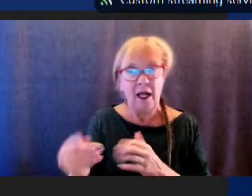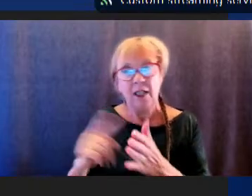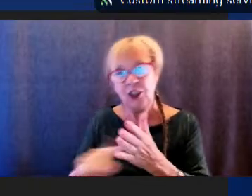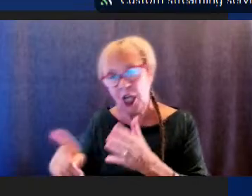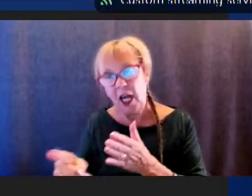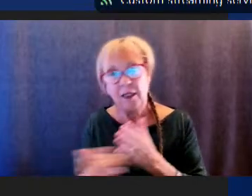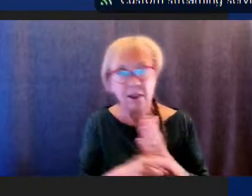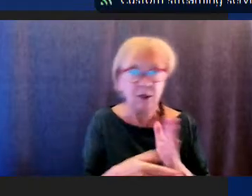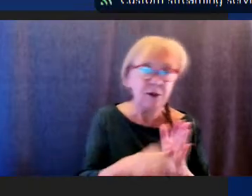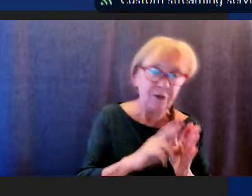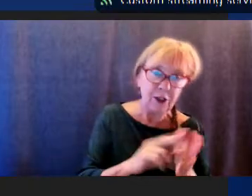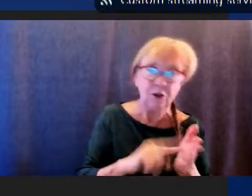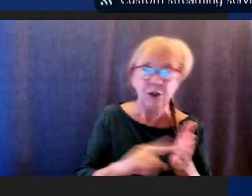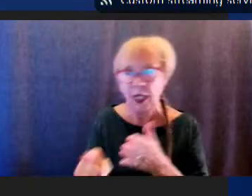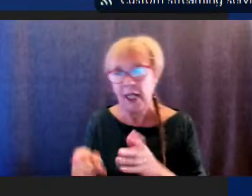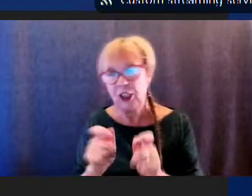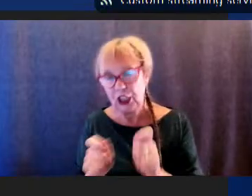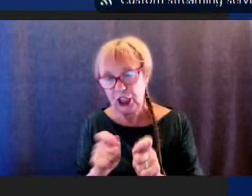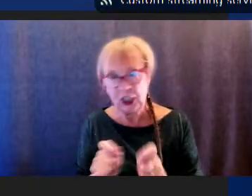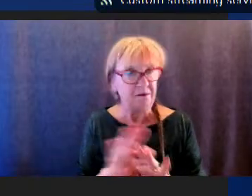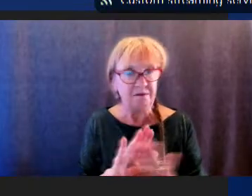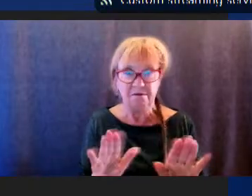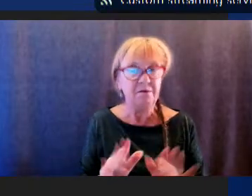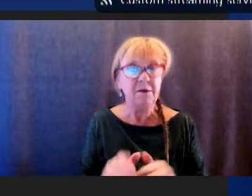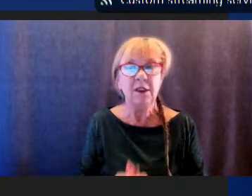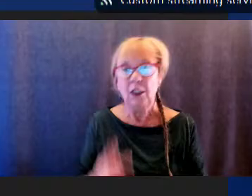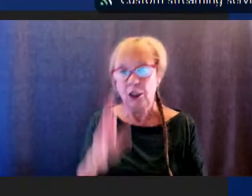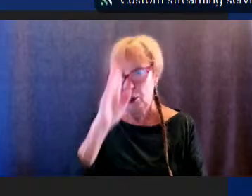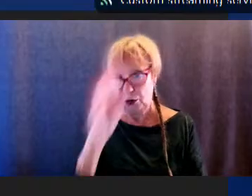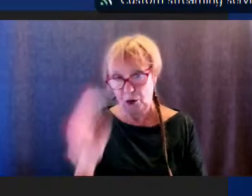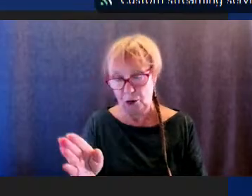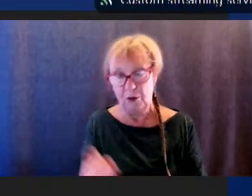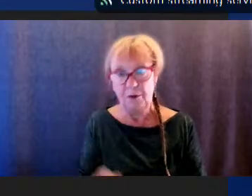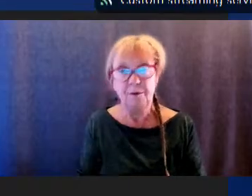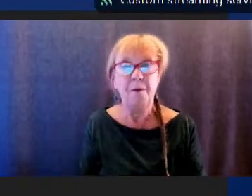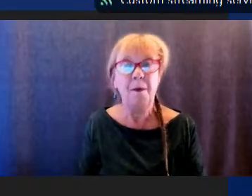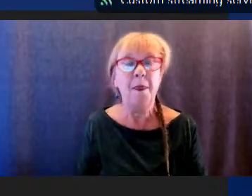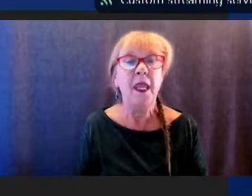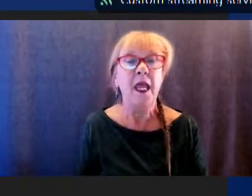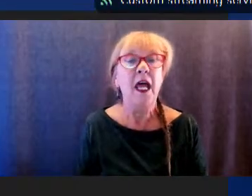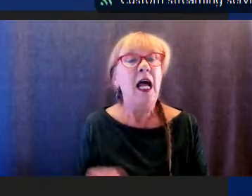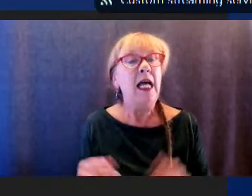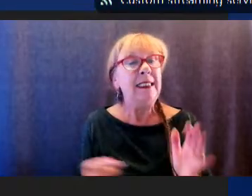a potential rebuilding authority for LA County. Some have referenced SB